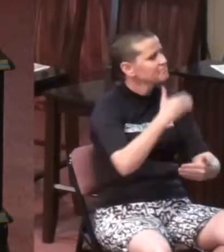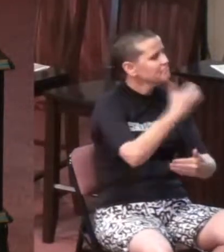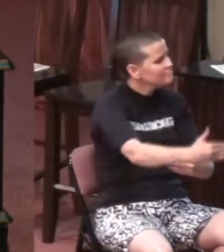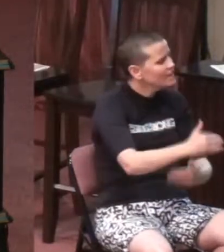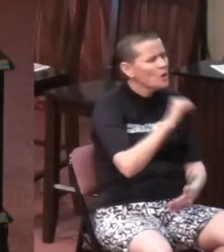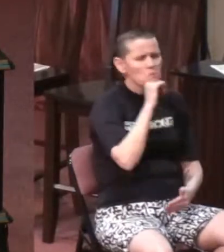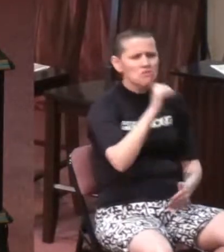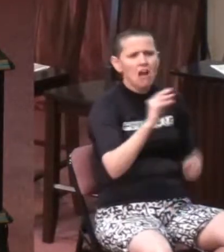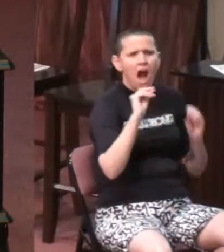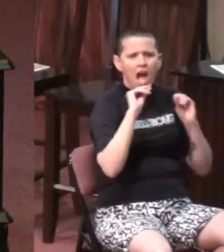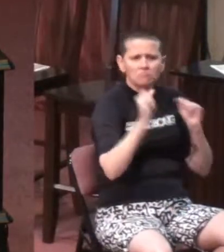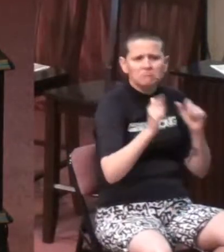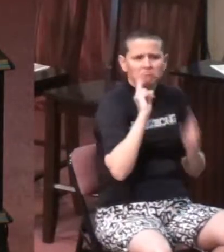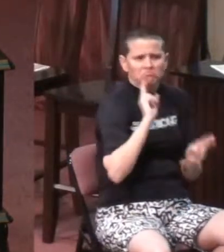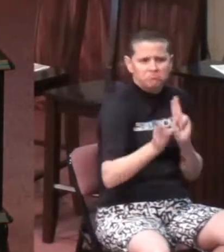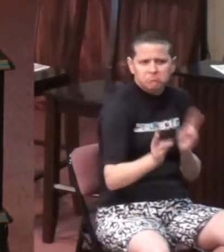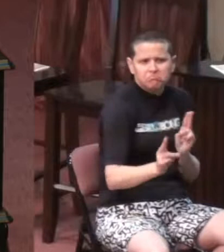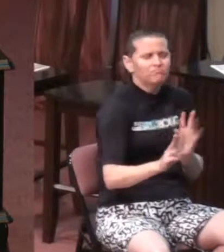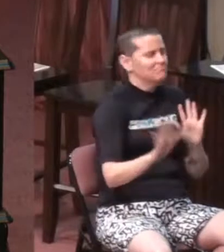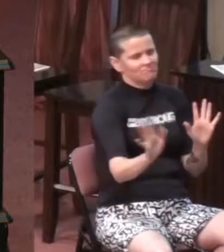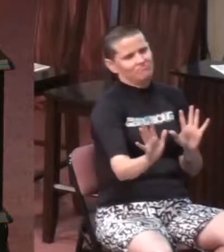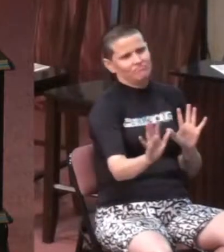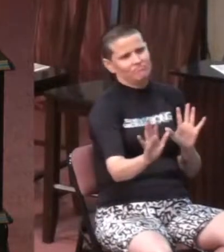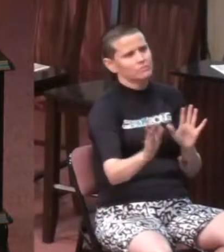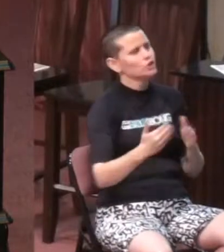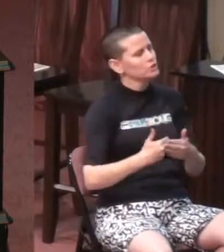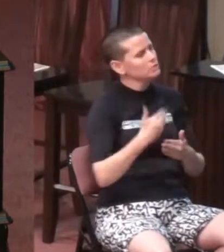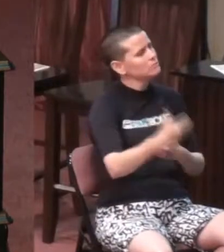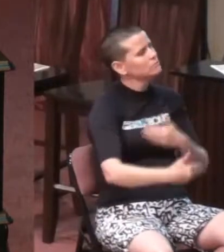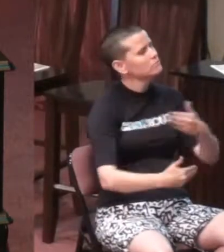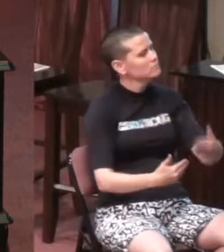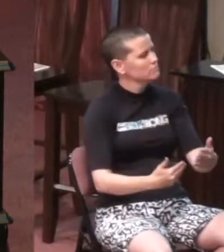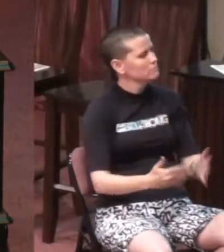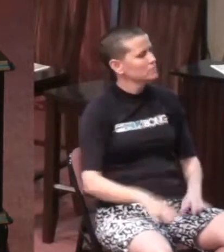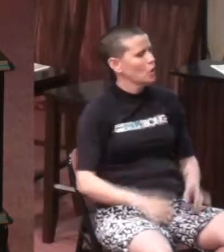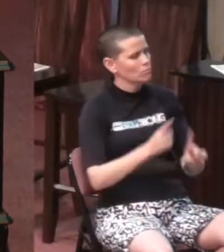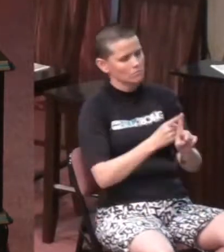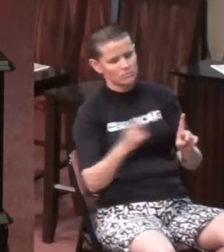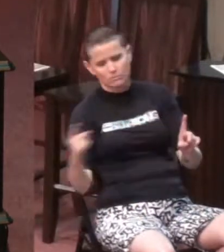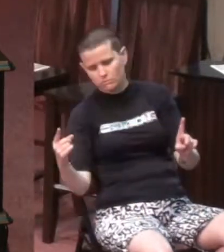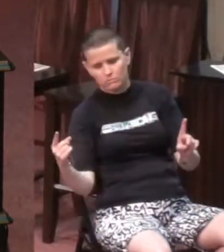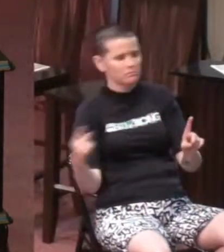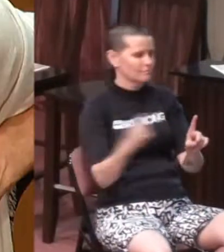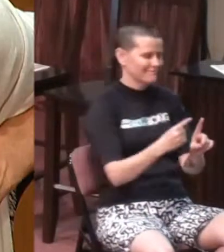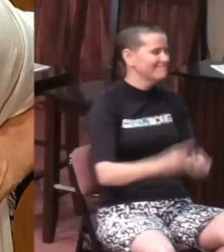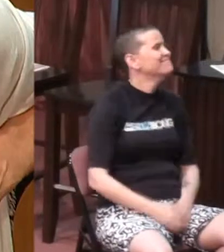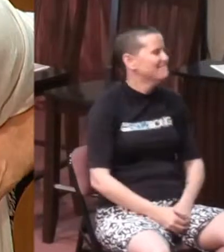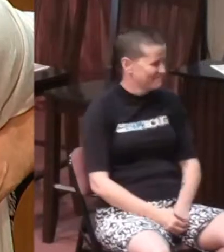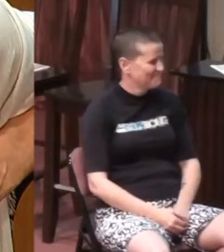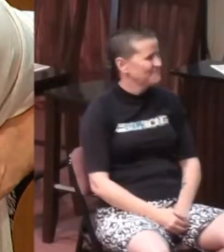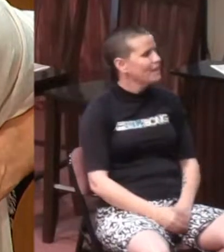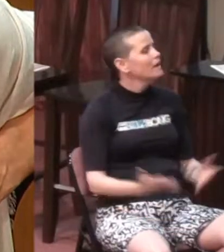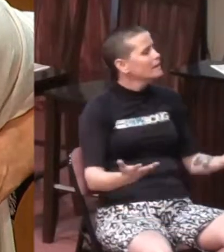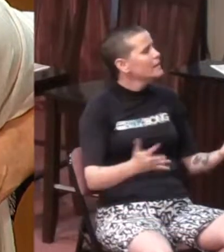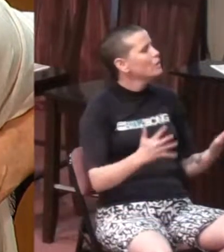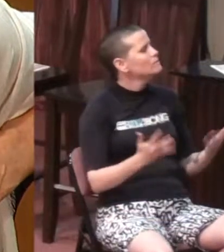let you know where we were at with that topic. So, non sequitur here. How do you